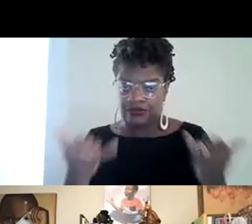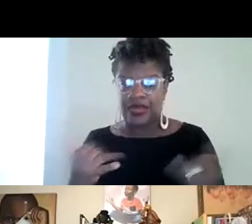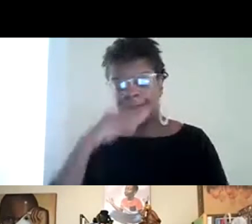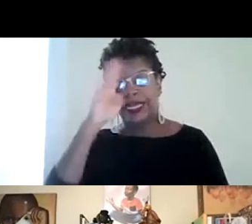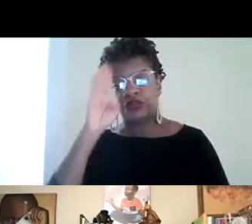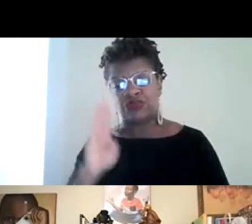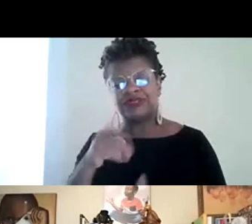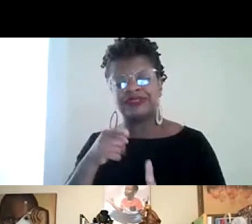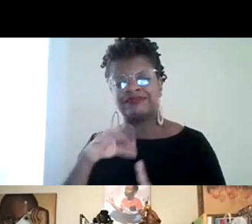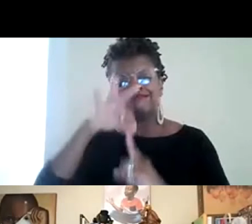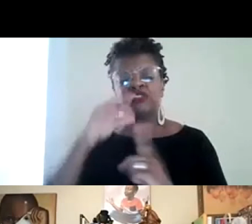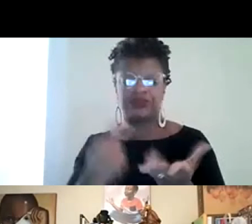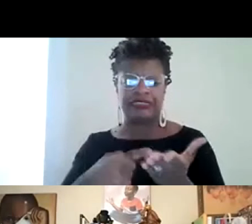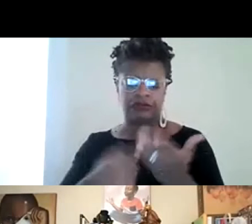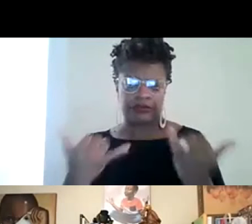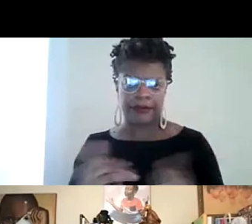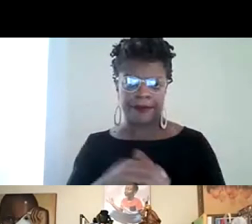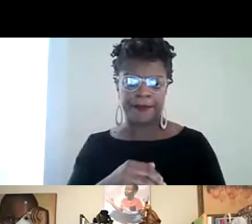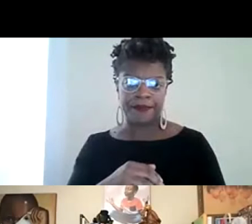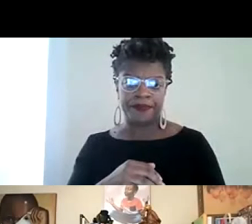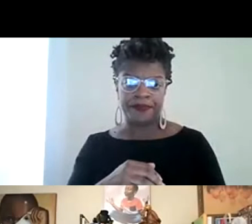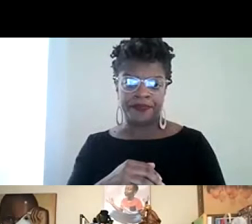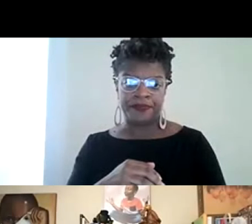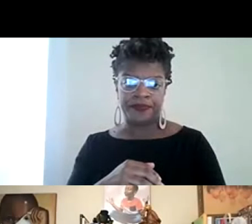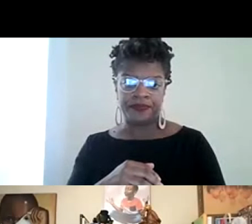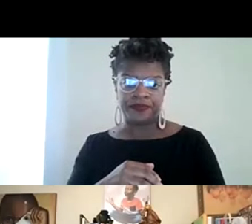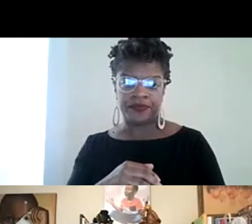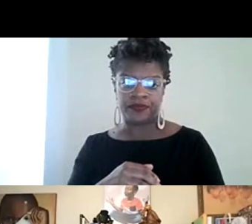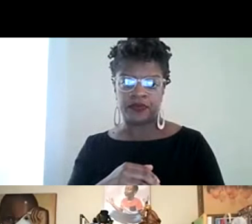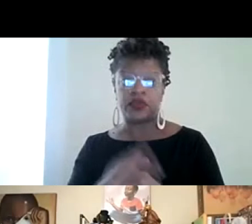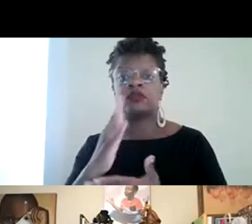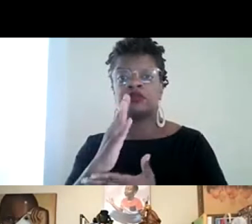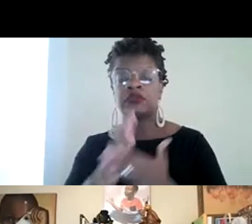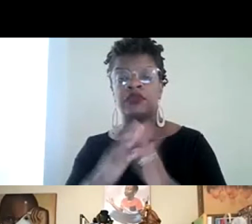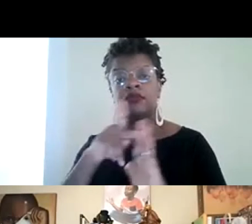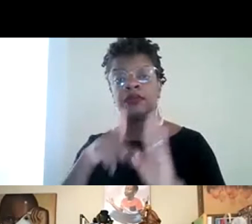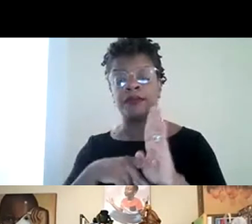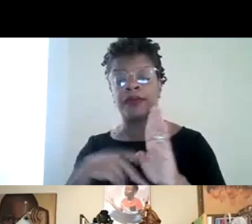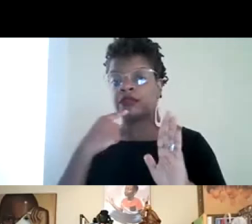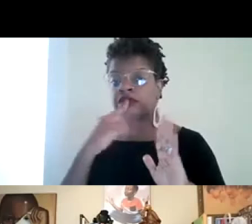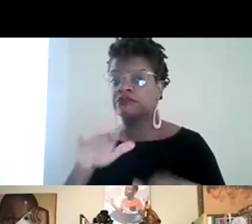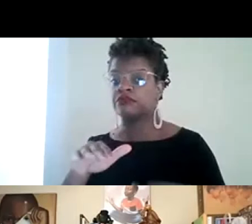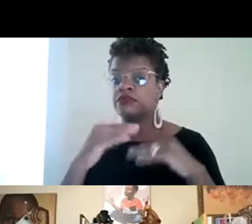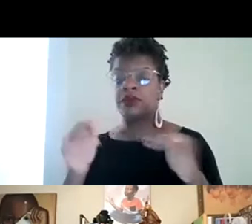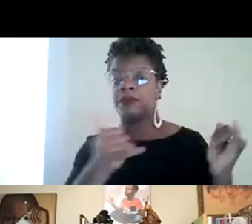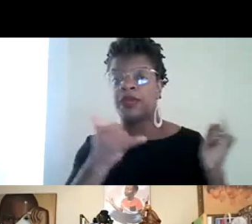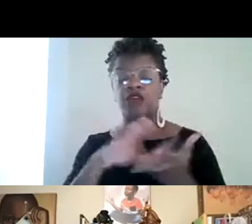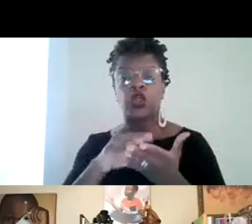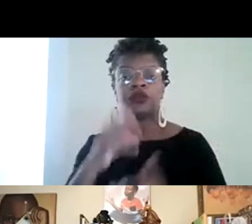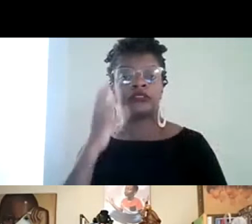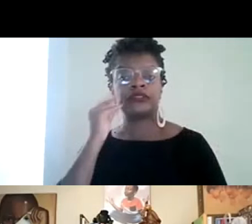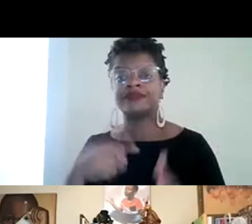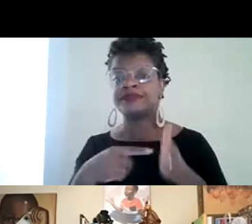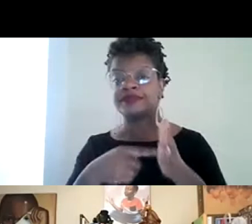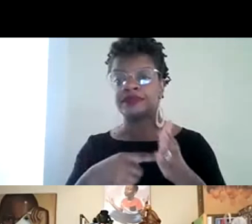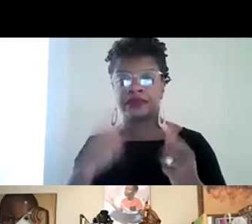Brown children. Challenging policies that attempt to restrict playful learning experiences. So when we think about the